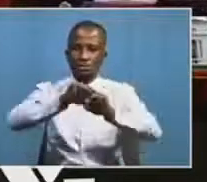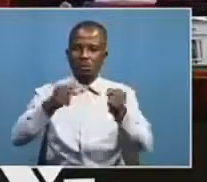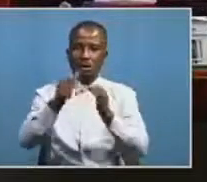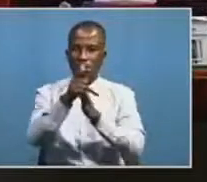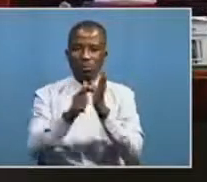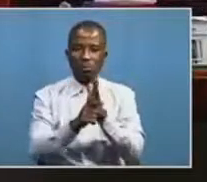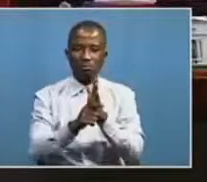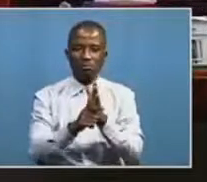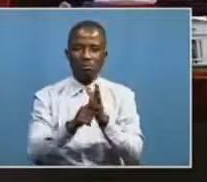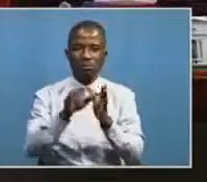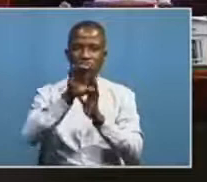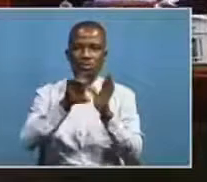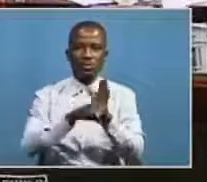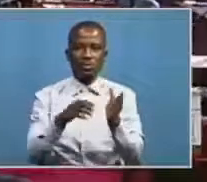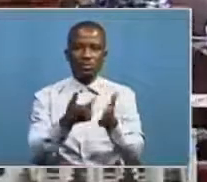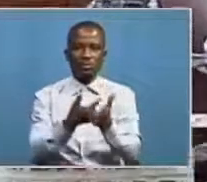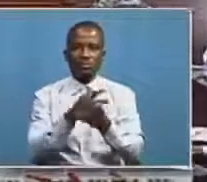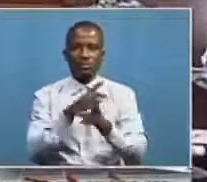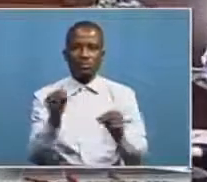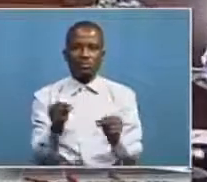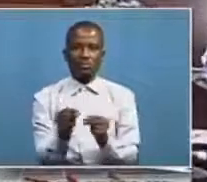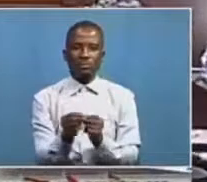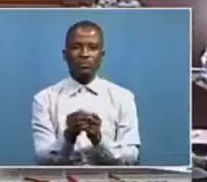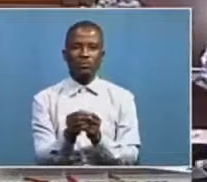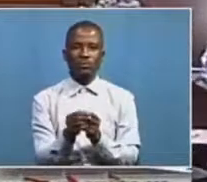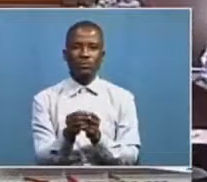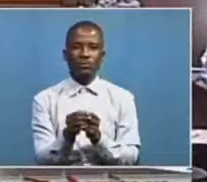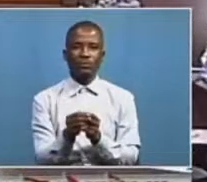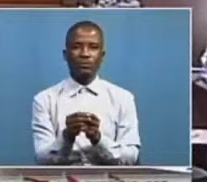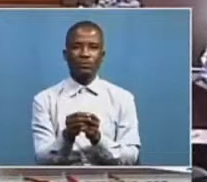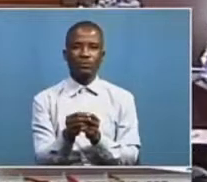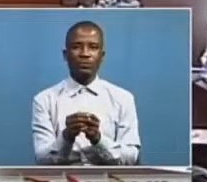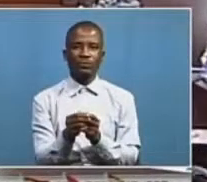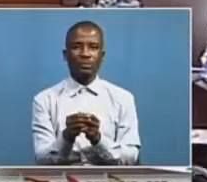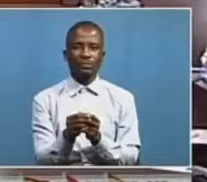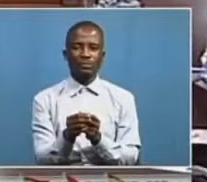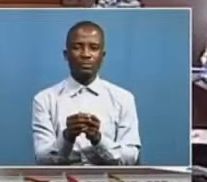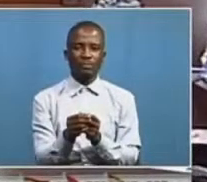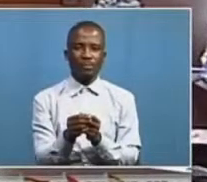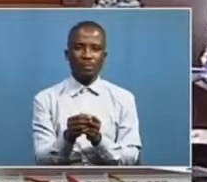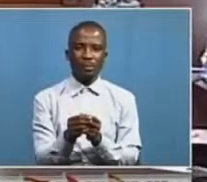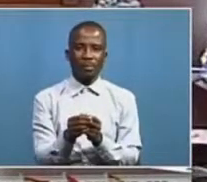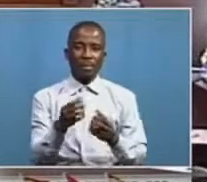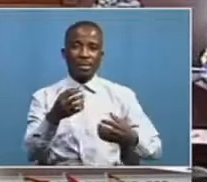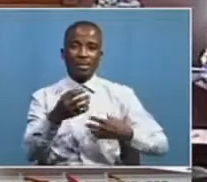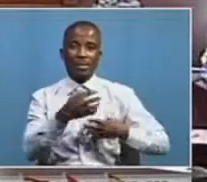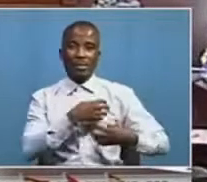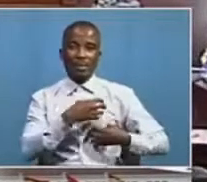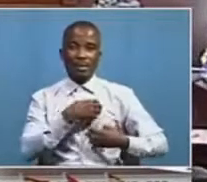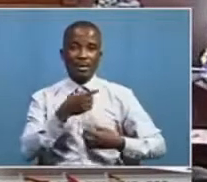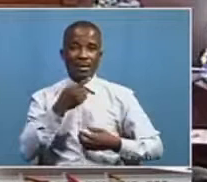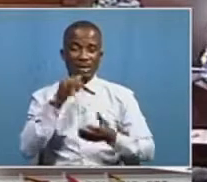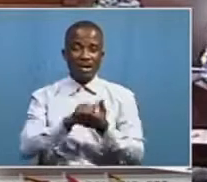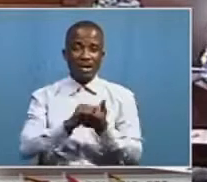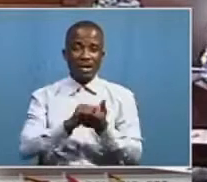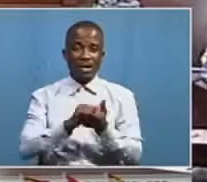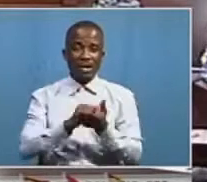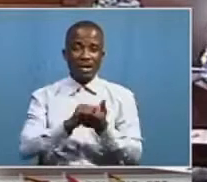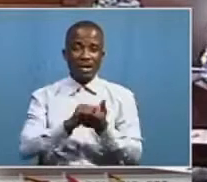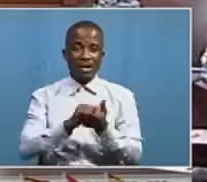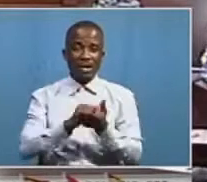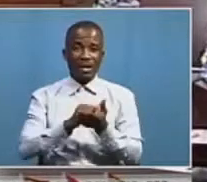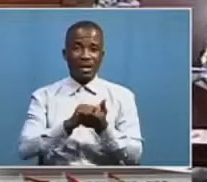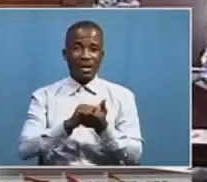of the 1992 Constitution. The thrust of petitioner's case is that by the collated figures, none